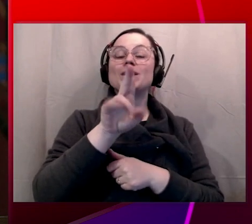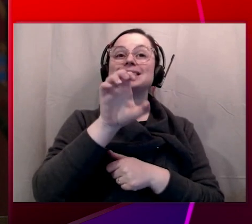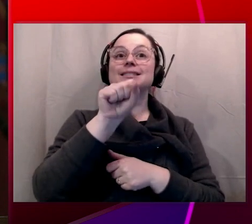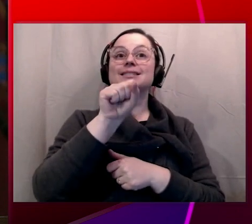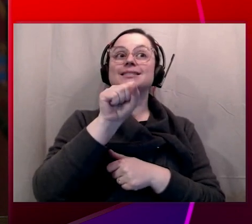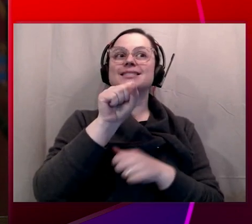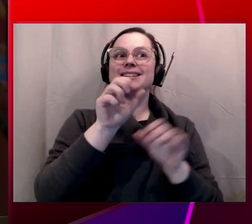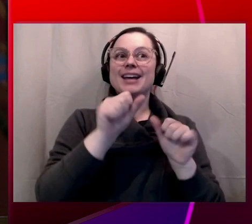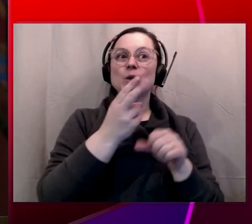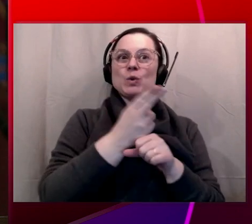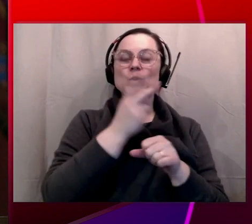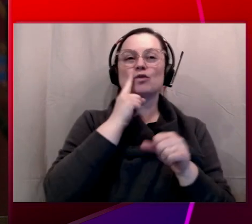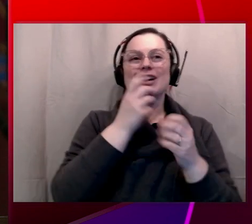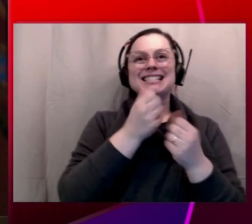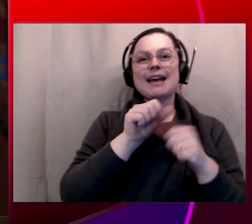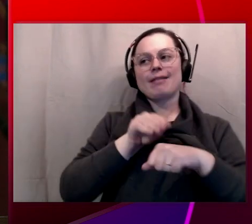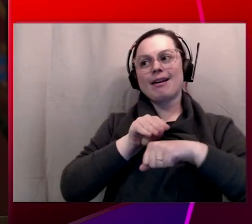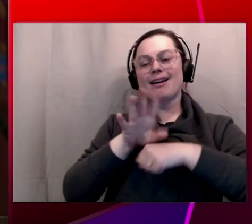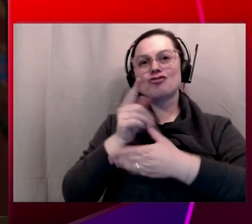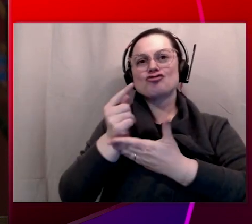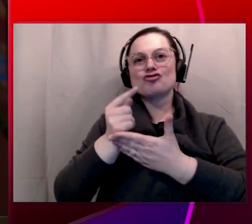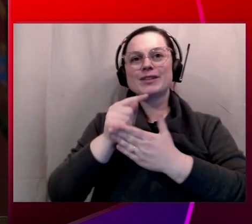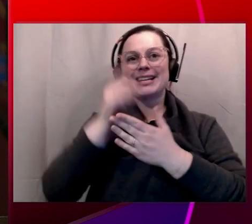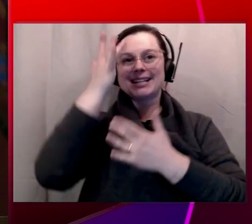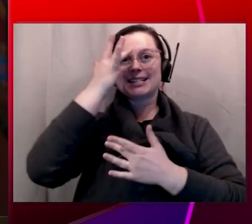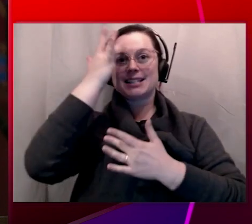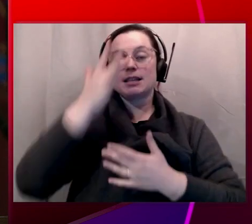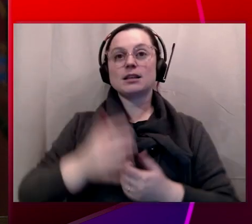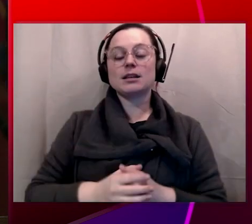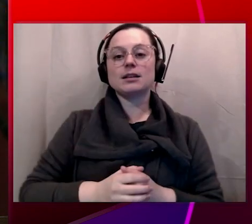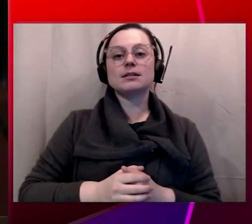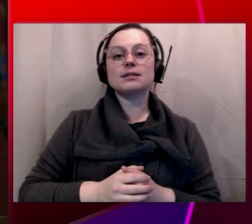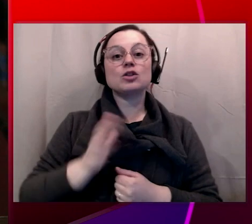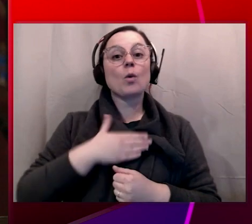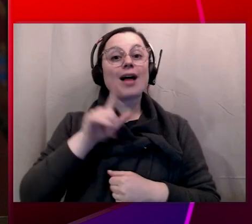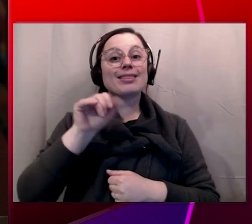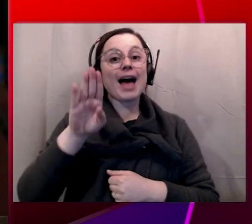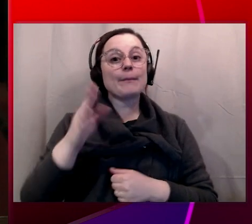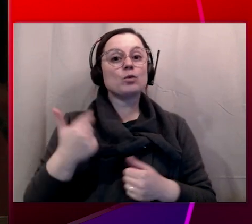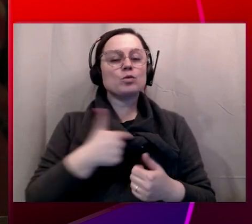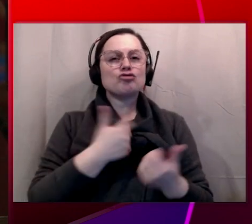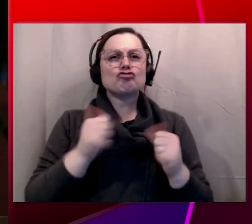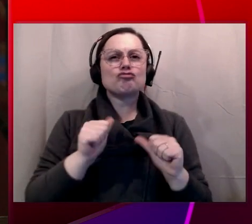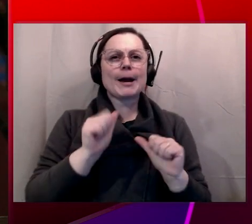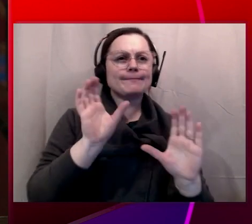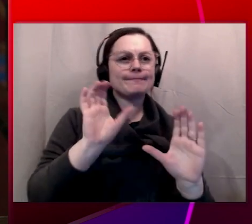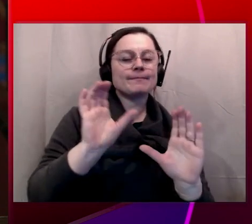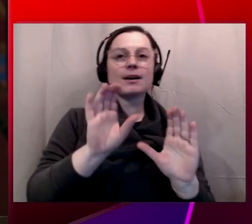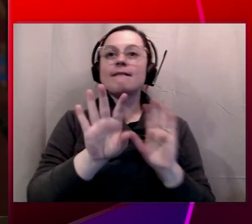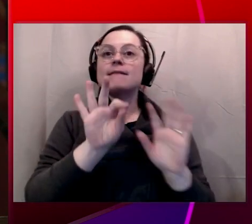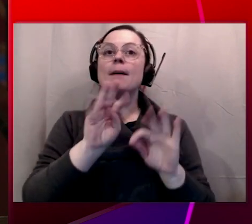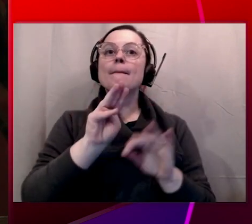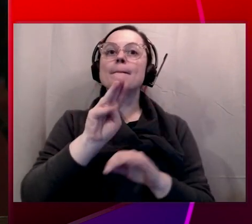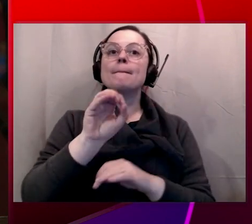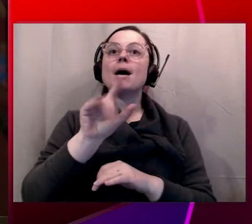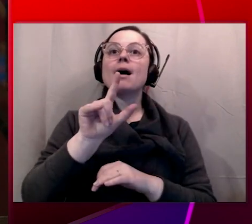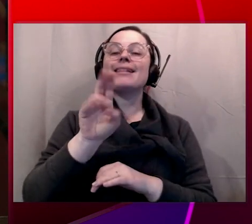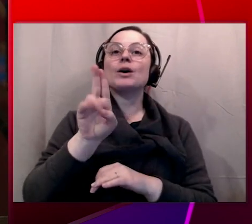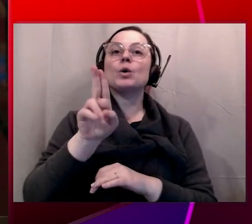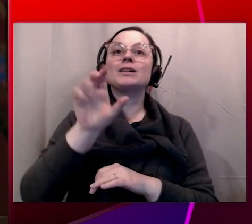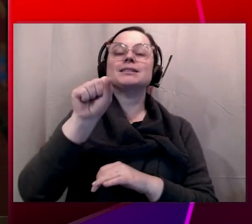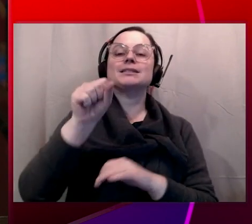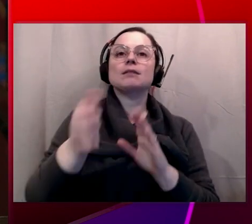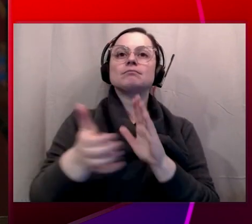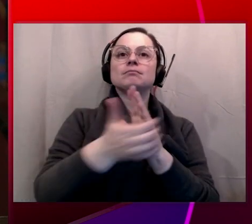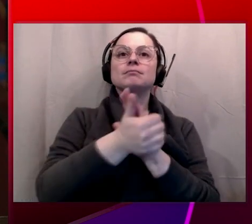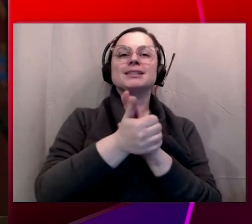effectively treat a disease. So in our lab, we're actually trying to find molecules which will bind to certain